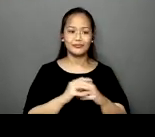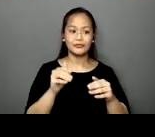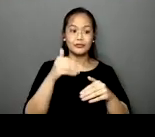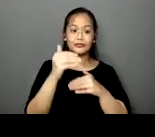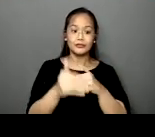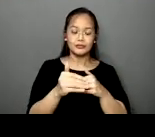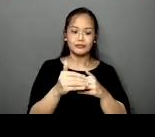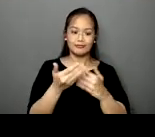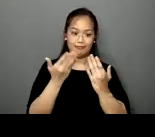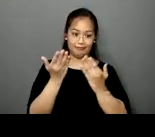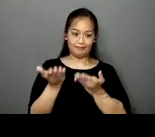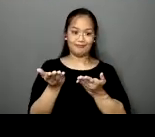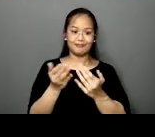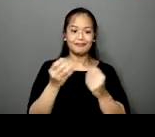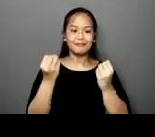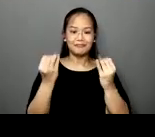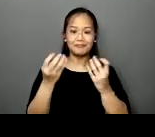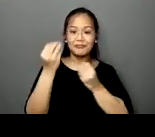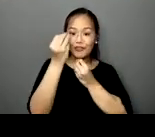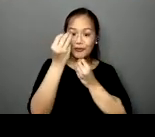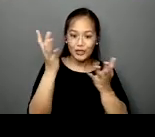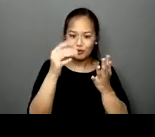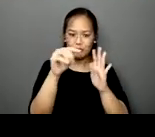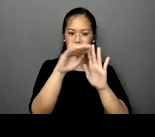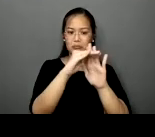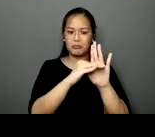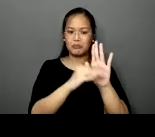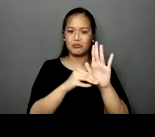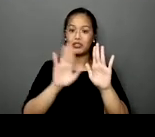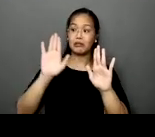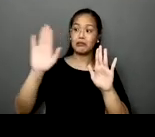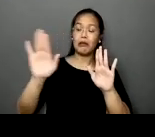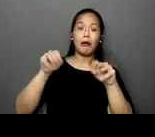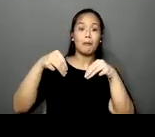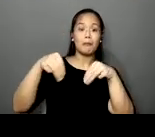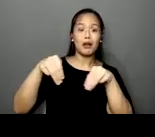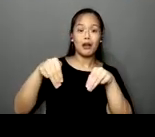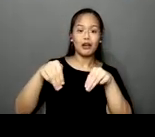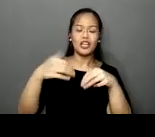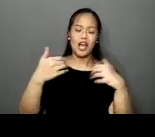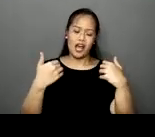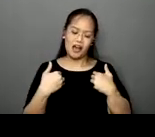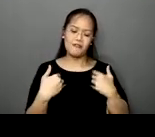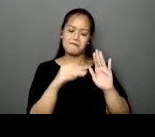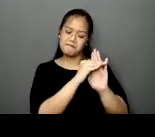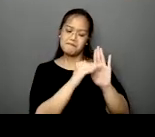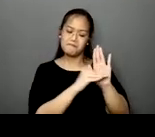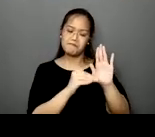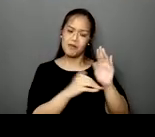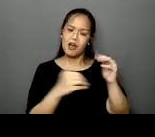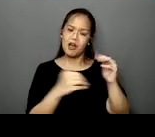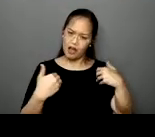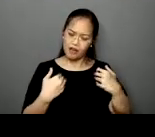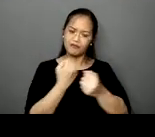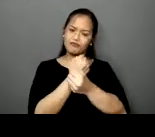they've presented. And for many, this kind of marketing that they're presenting, that they have sustainability, that these key words like